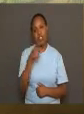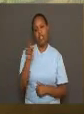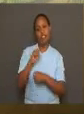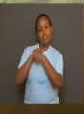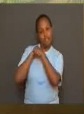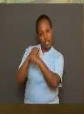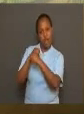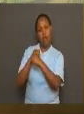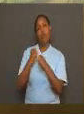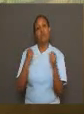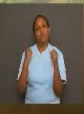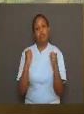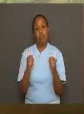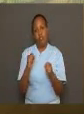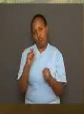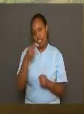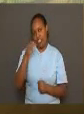combat HIV/AIDS.